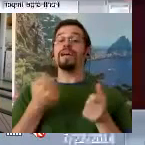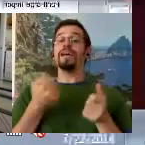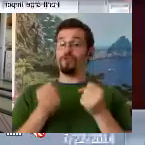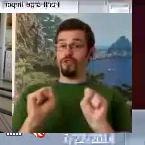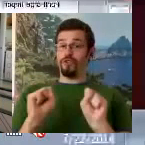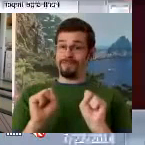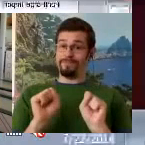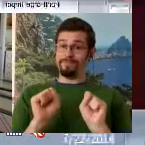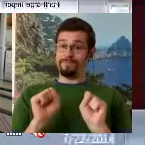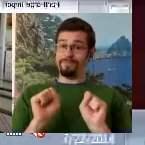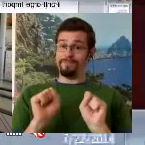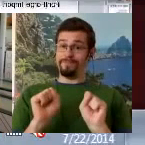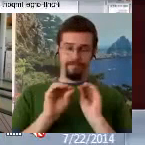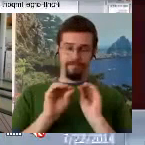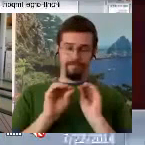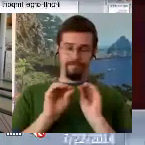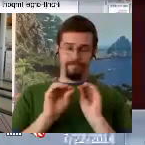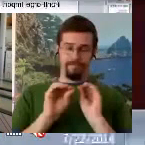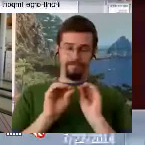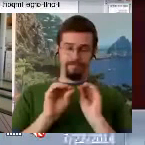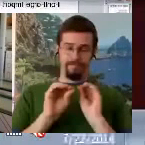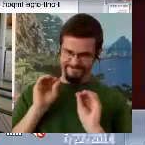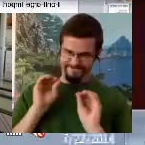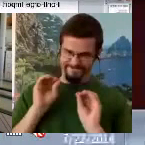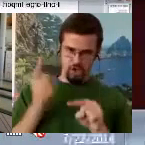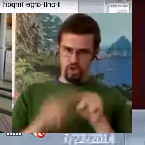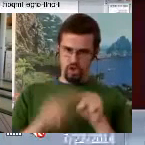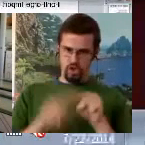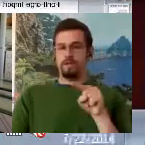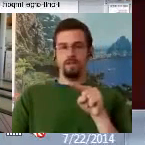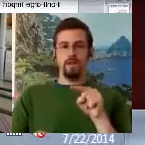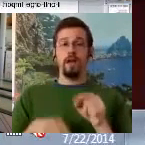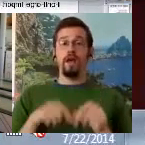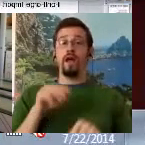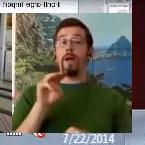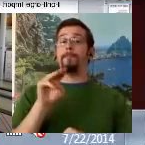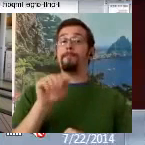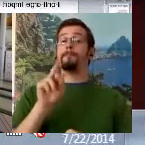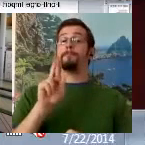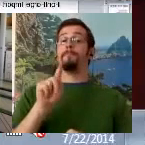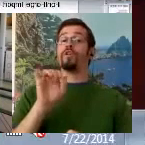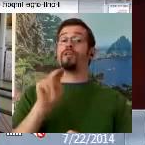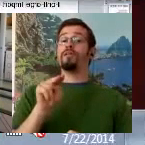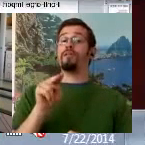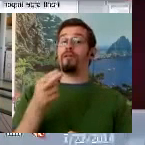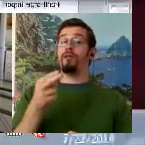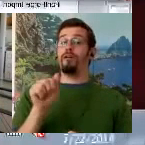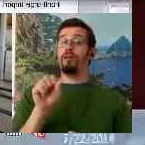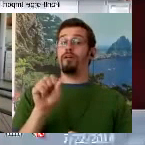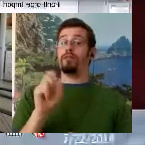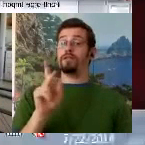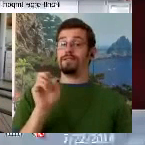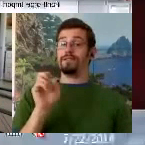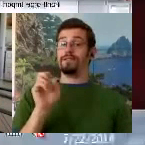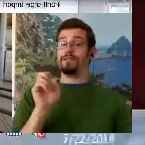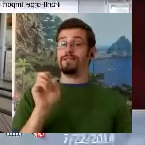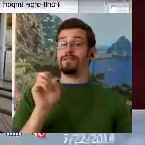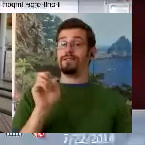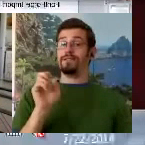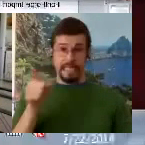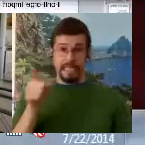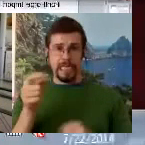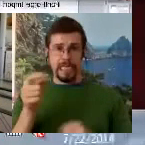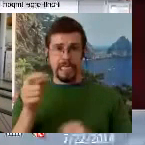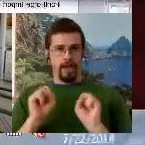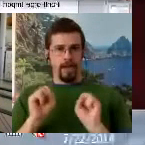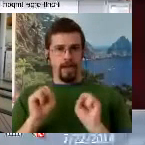could not get it to work. Later, Martin Hoskin came along, and he tried to import the symbols using